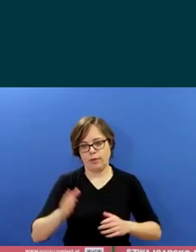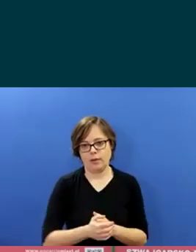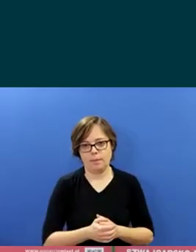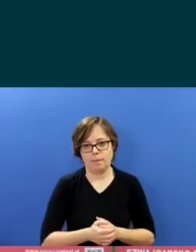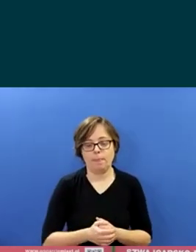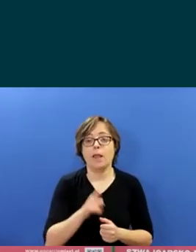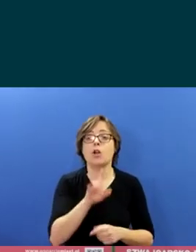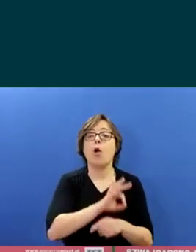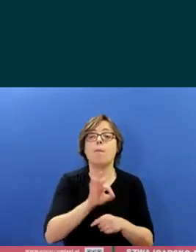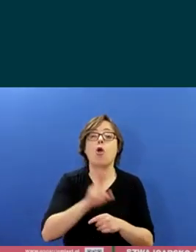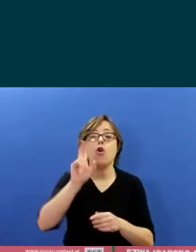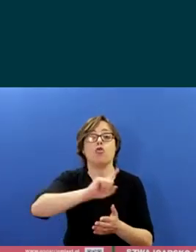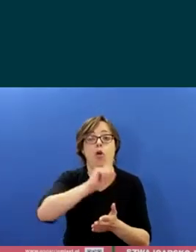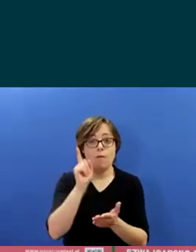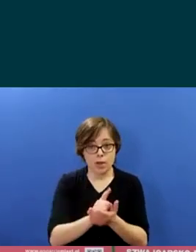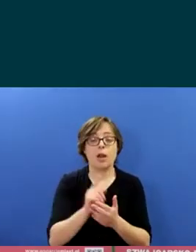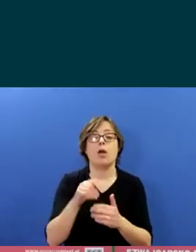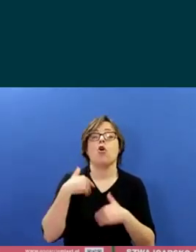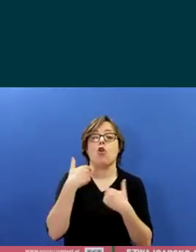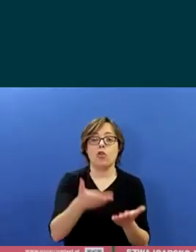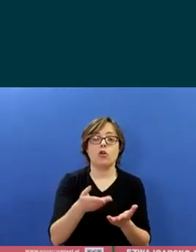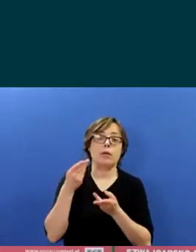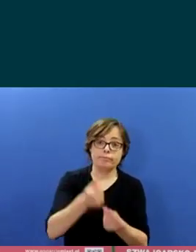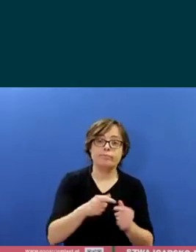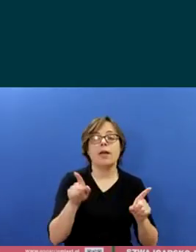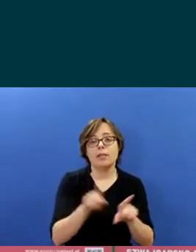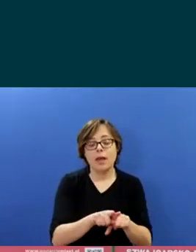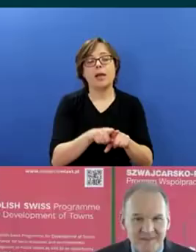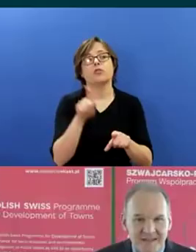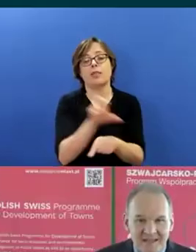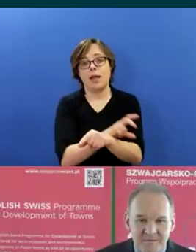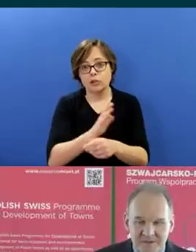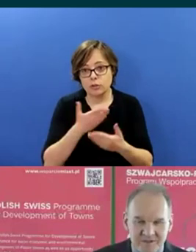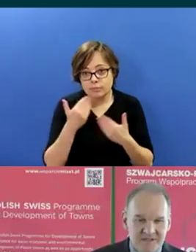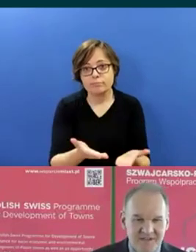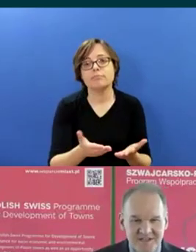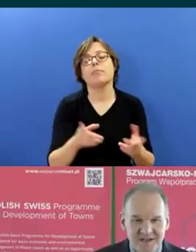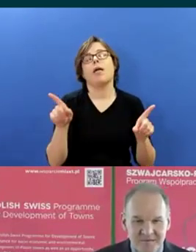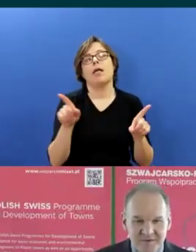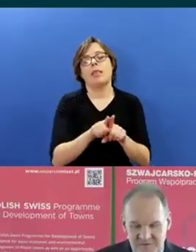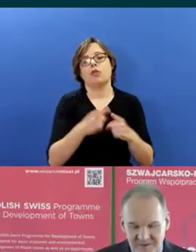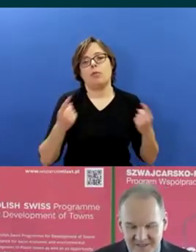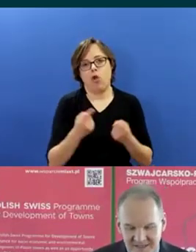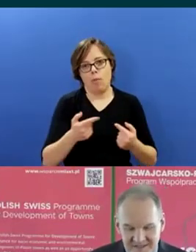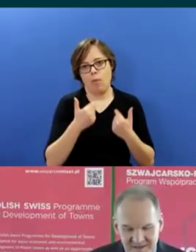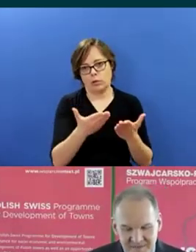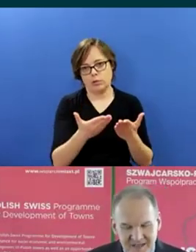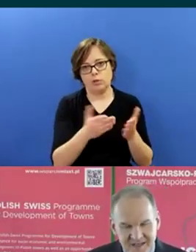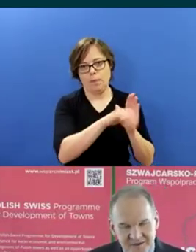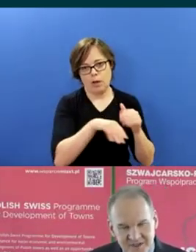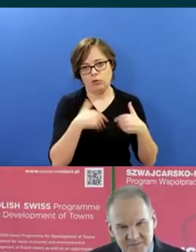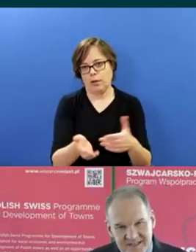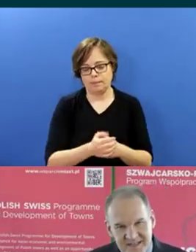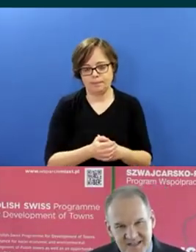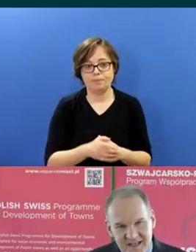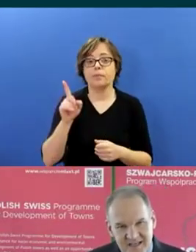public voting. And the winning projects receive funding, technical support, and a promotion from the city. I think